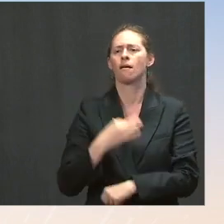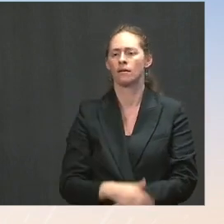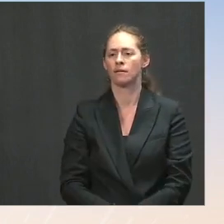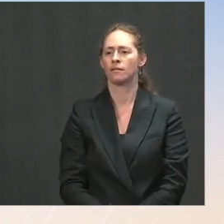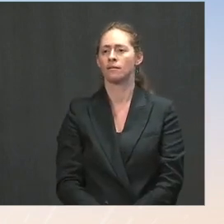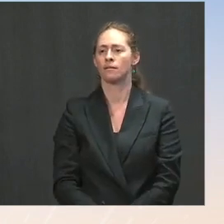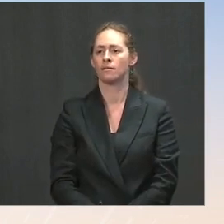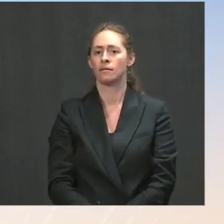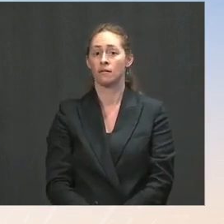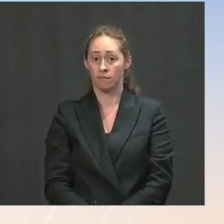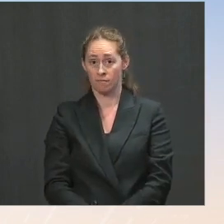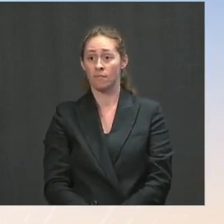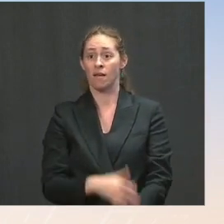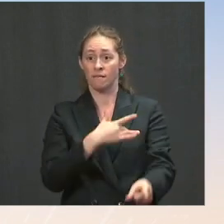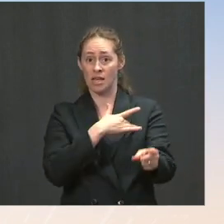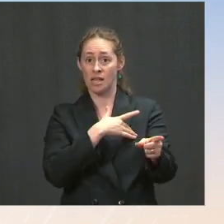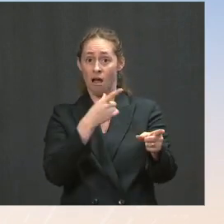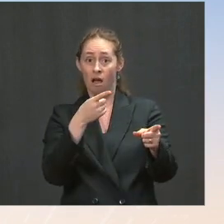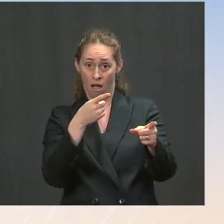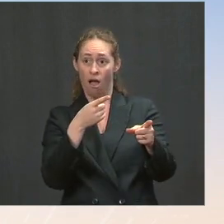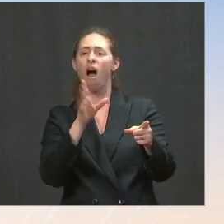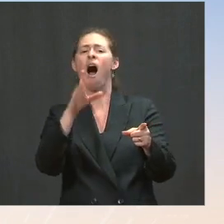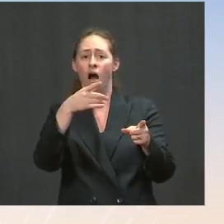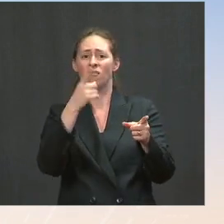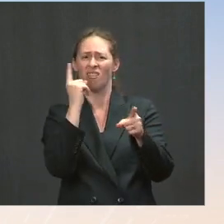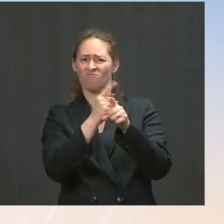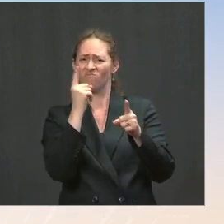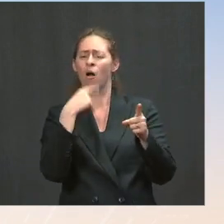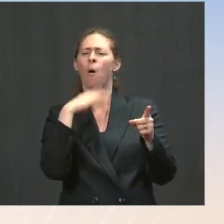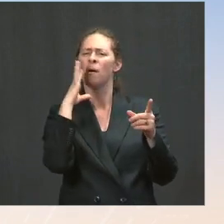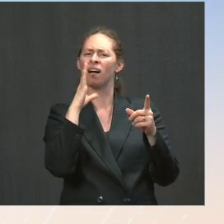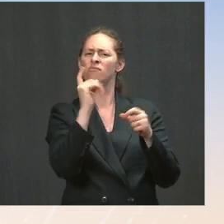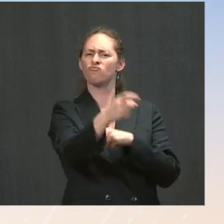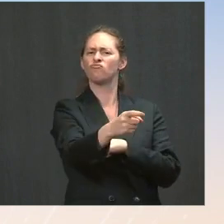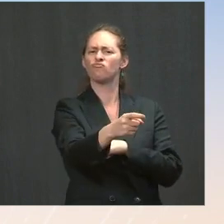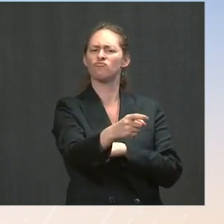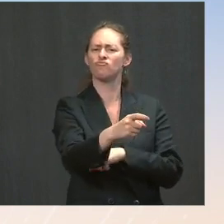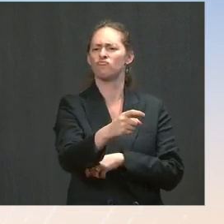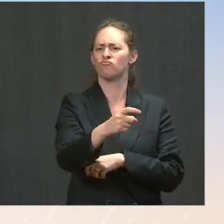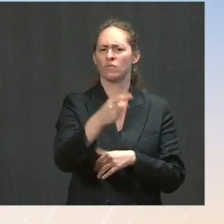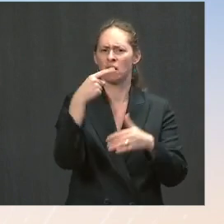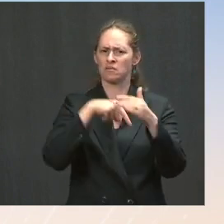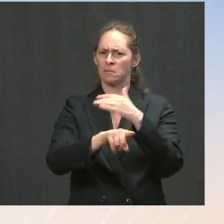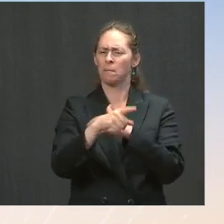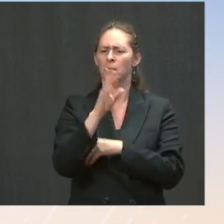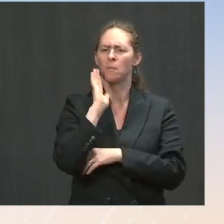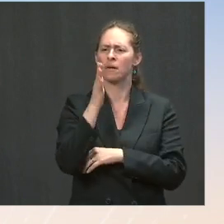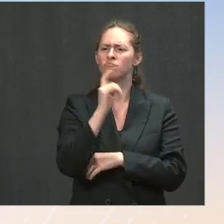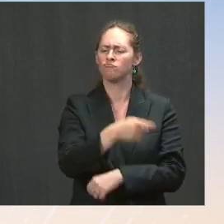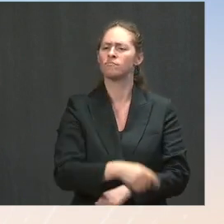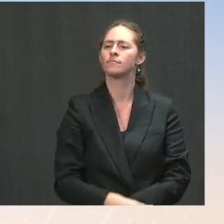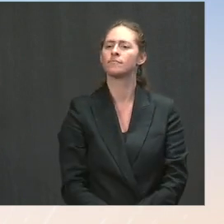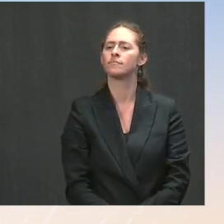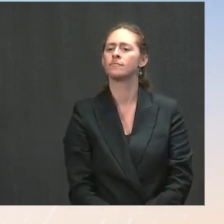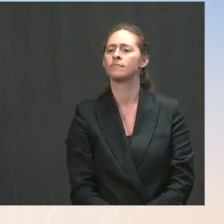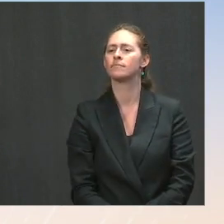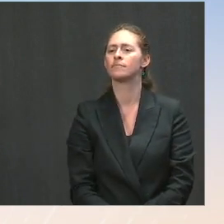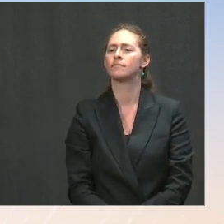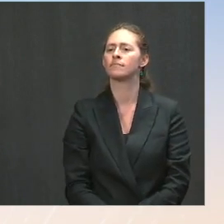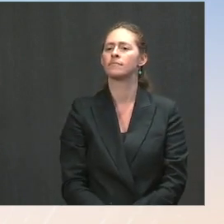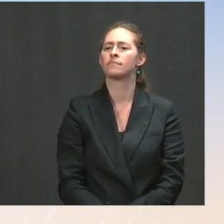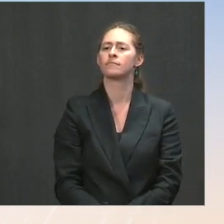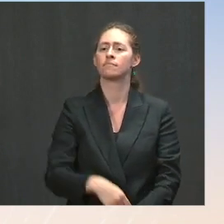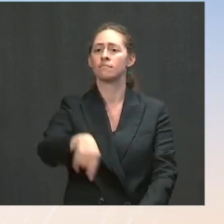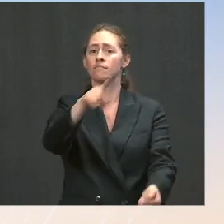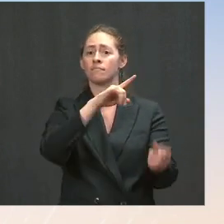warrants, they will be granted asylum. What this is that I should say those families processed for expedited removal who claim